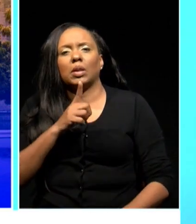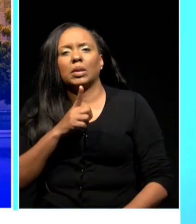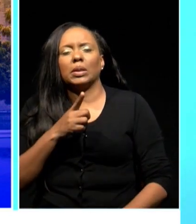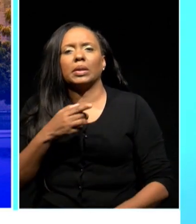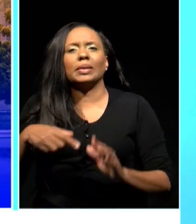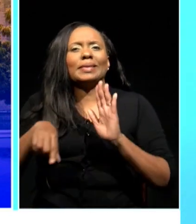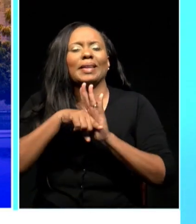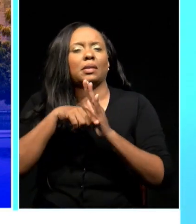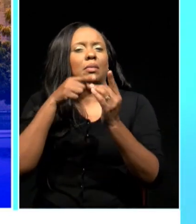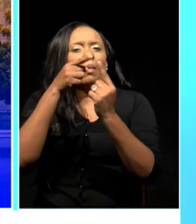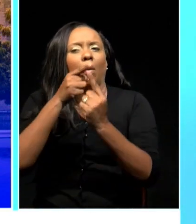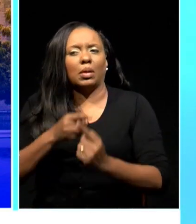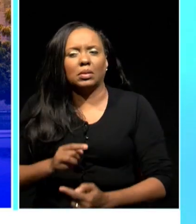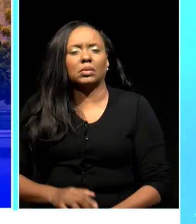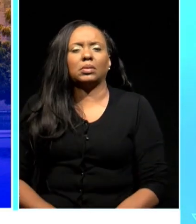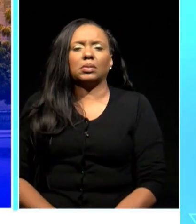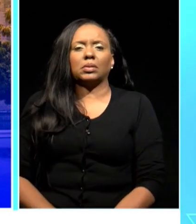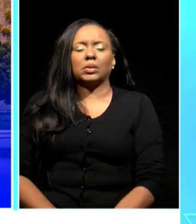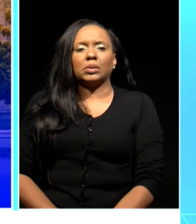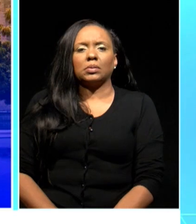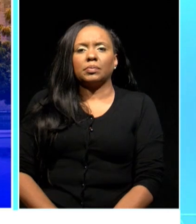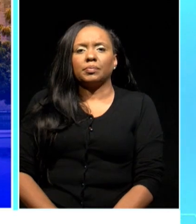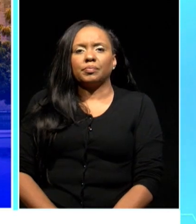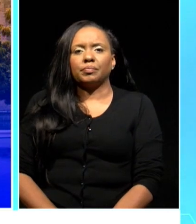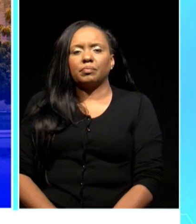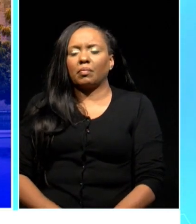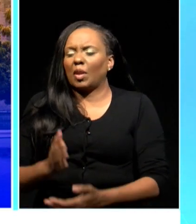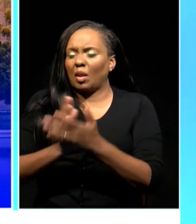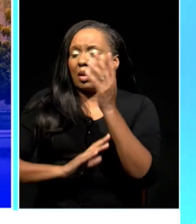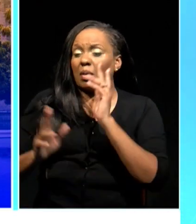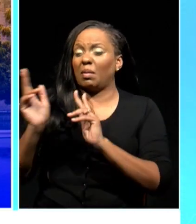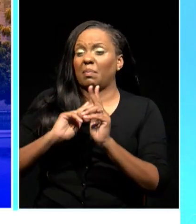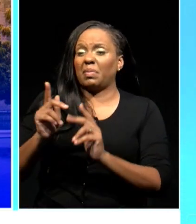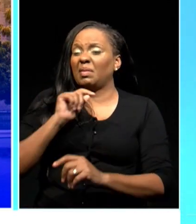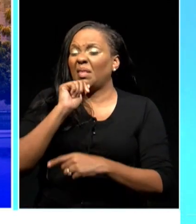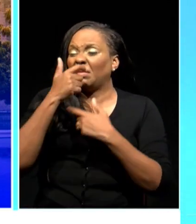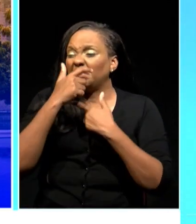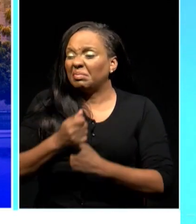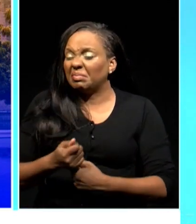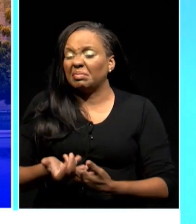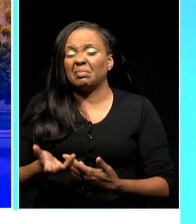That the apathy or just the disinterest of the electorate?